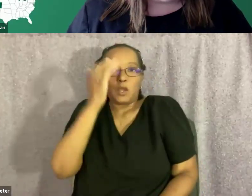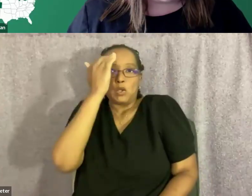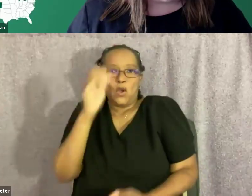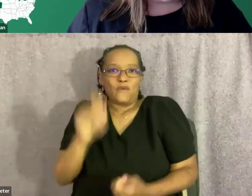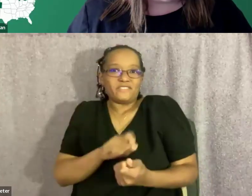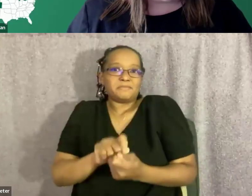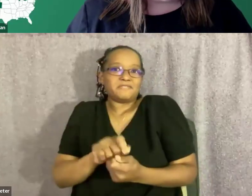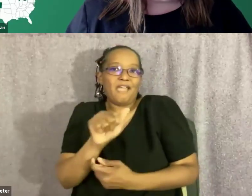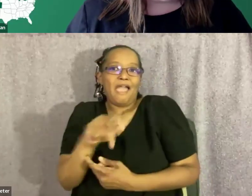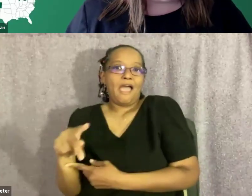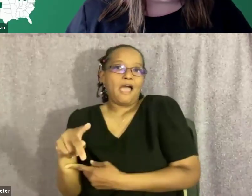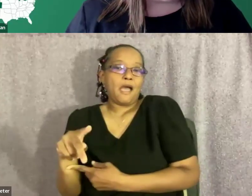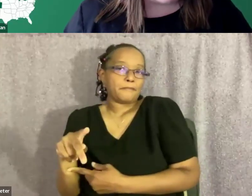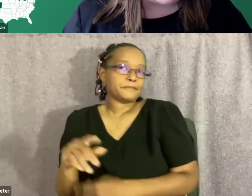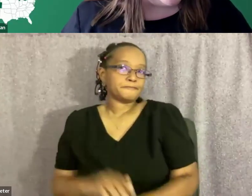of an app.